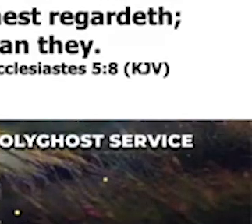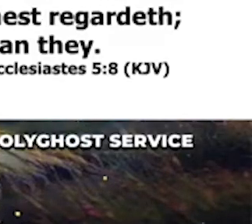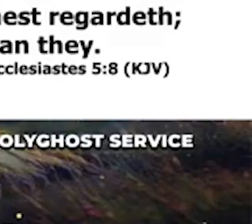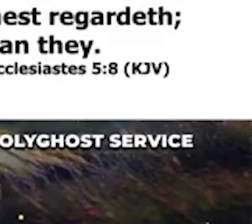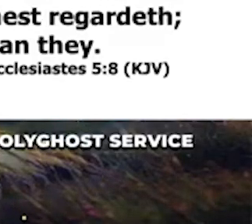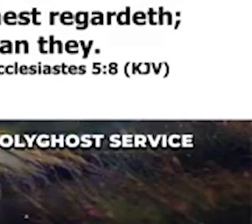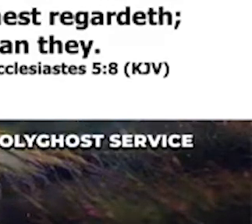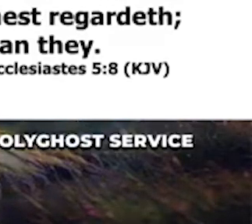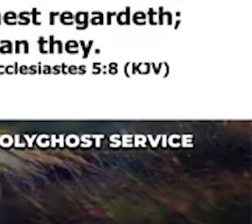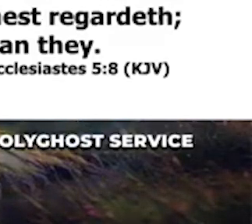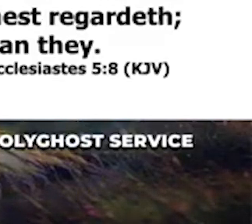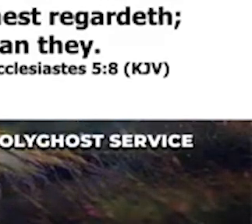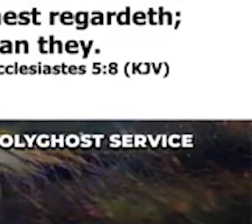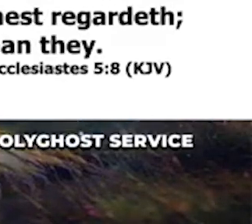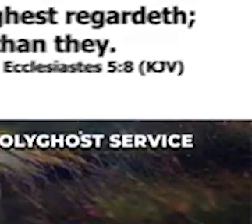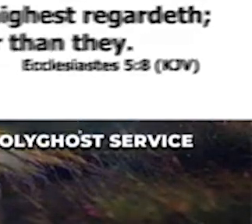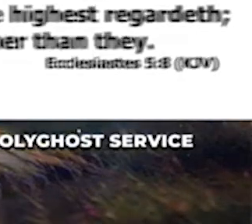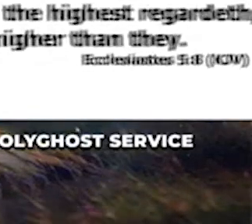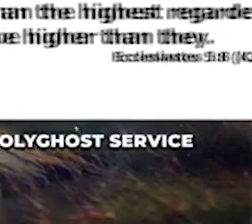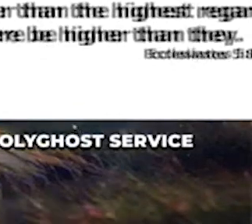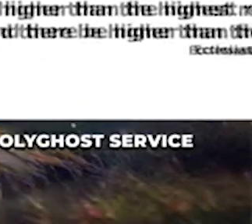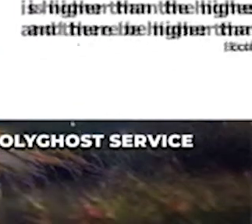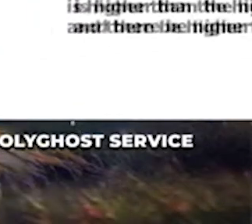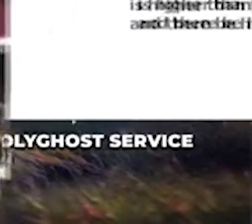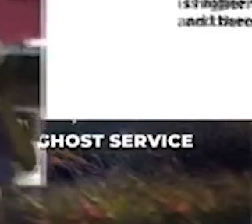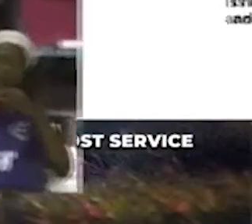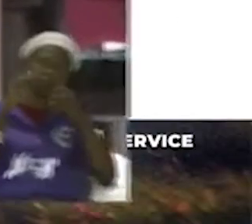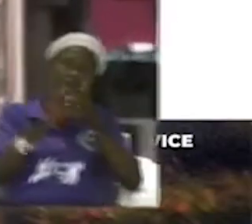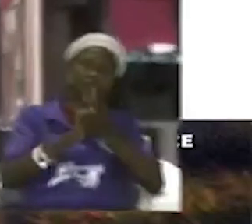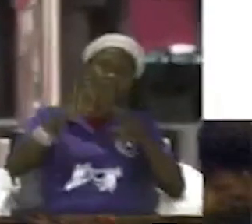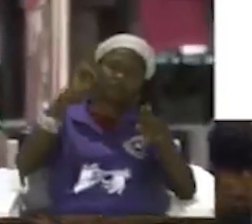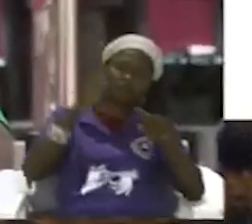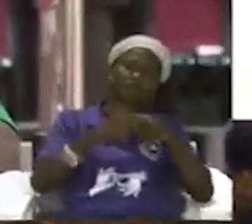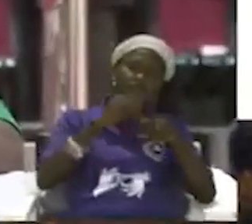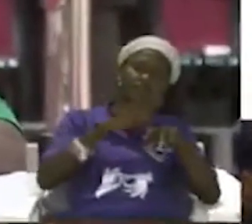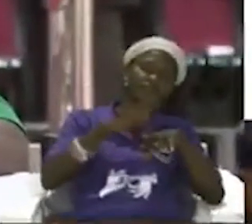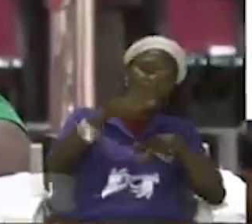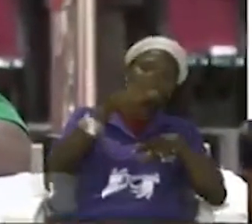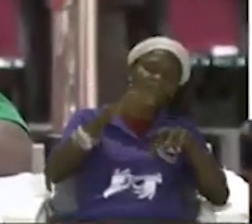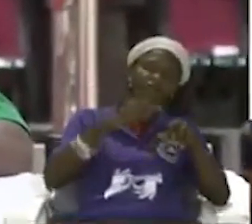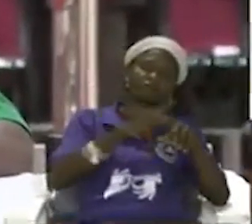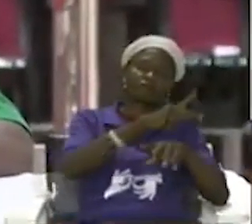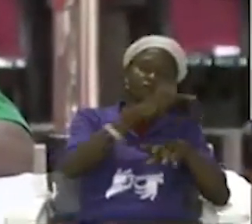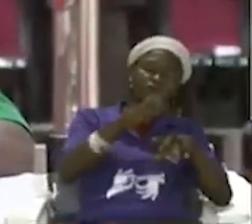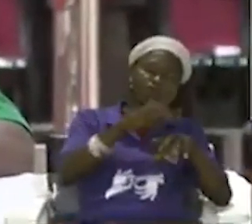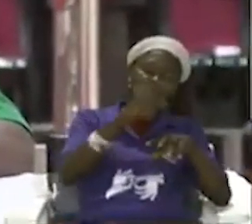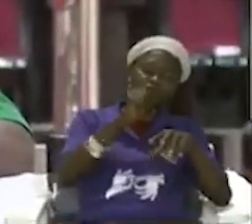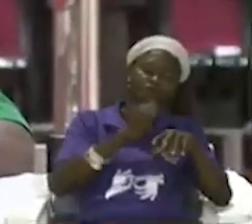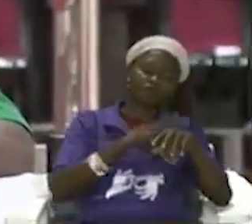You must be connected to the one who is seated above principalities and powers.